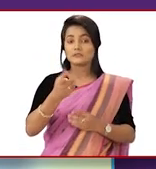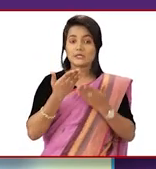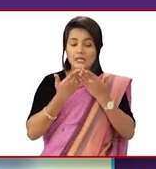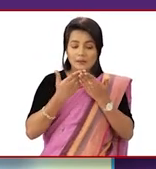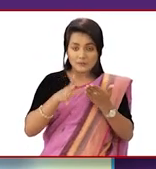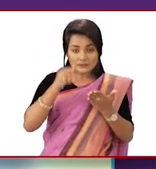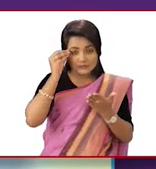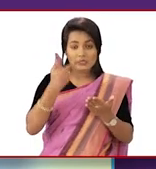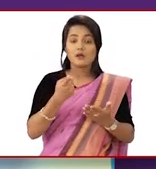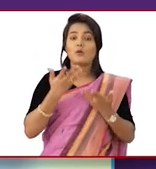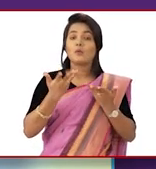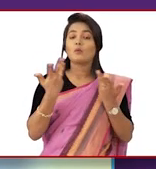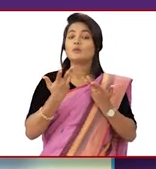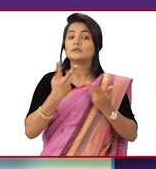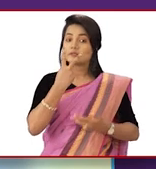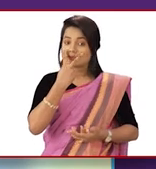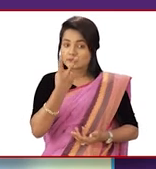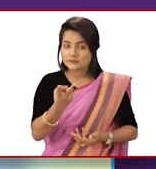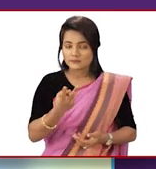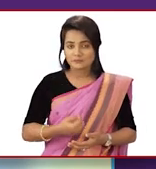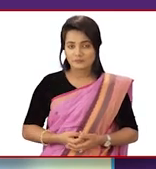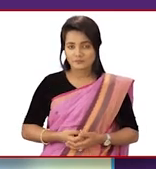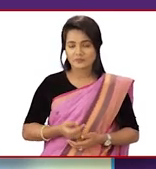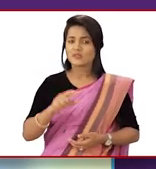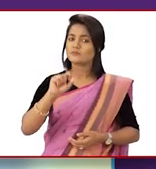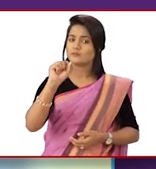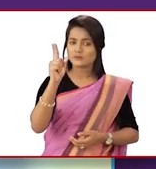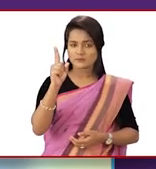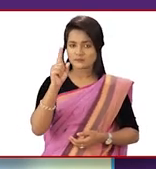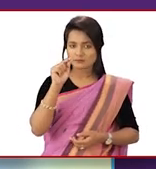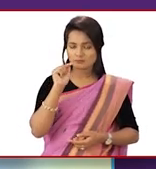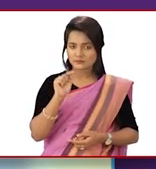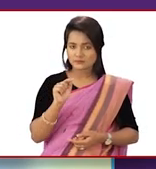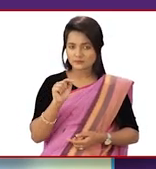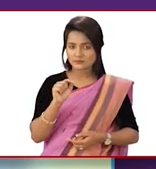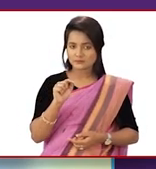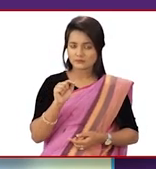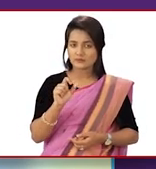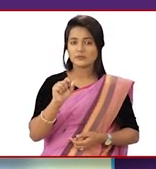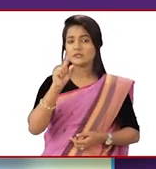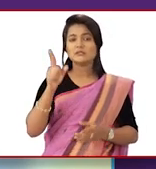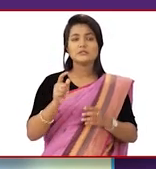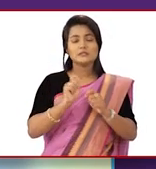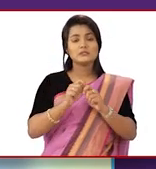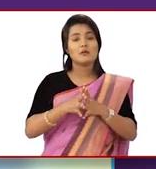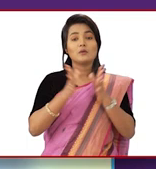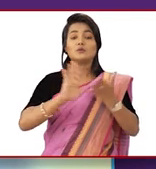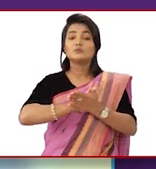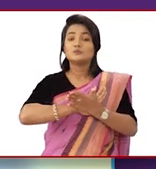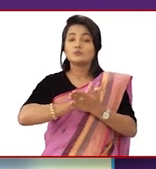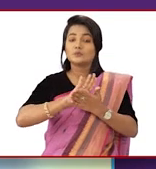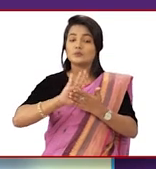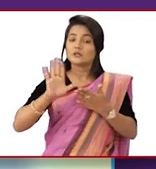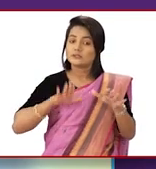read and what you see. So I think, first of all, creating a very safe